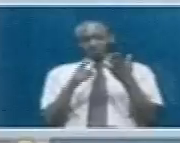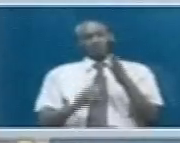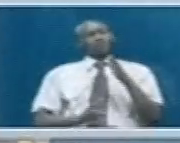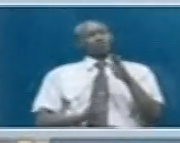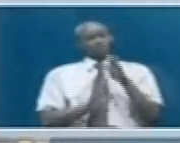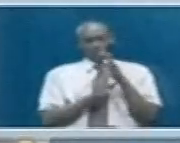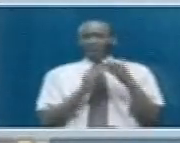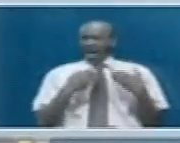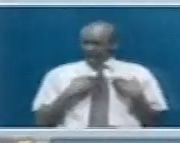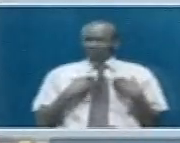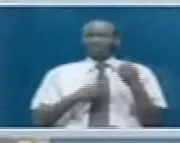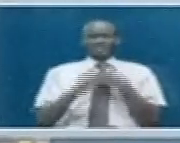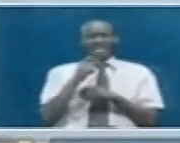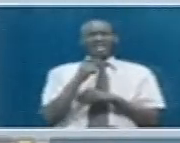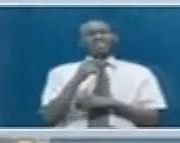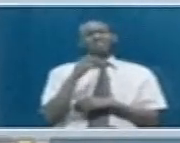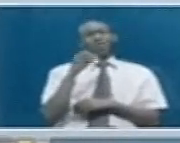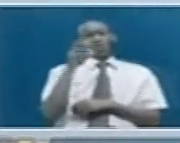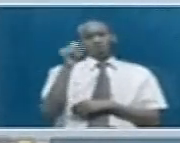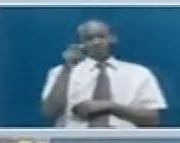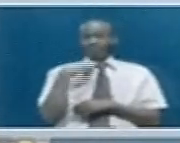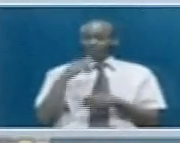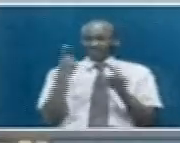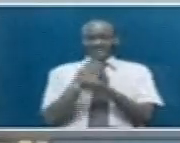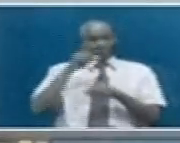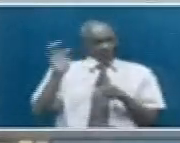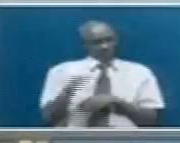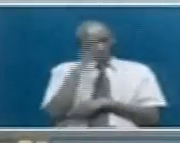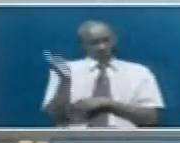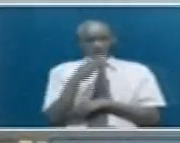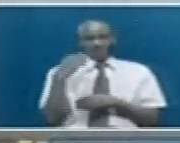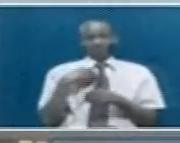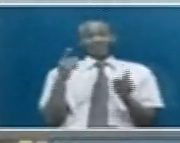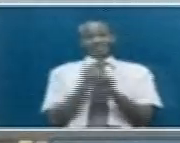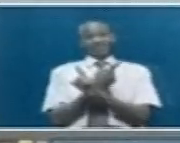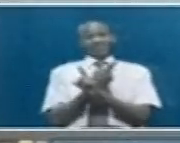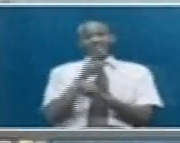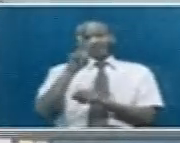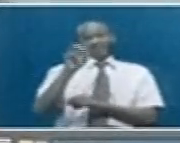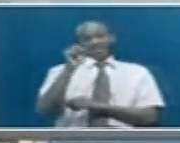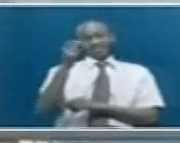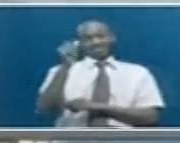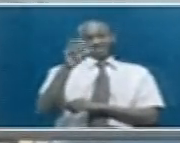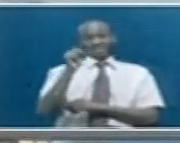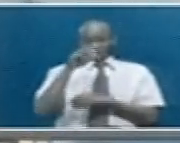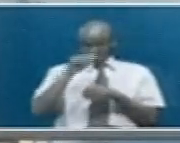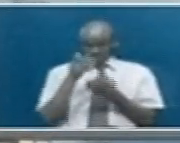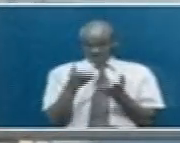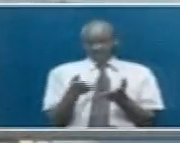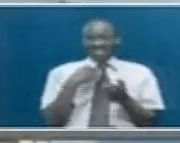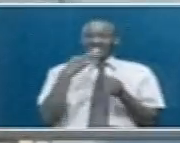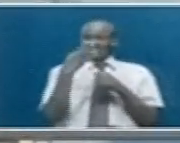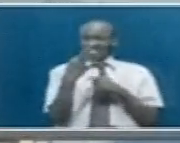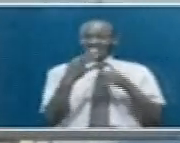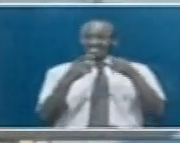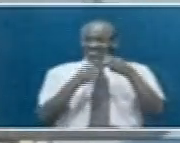largest sales order for wind turbines by a Copenhagen firm. Vestas, a Danish firm, said that the 365 turbines needed